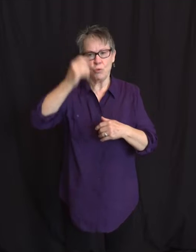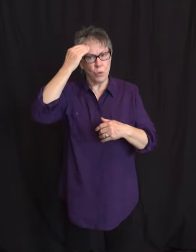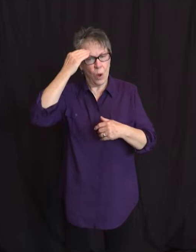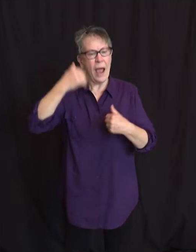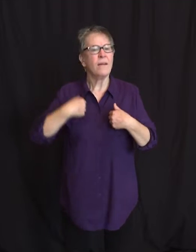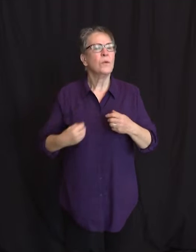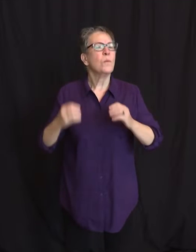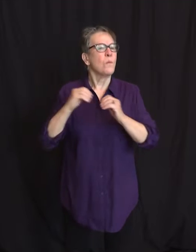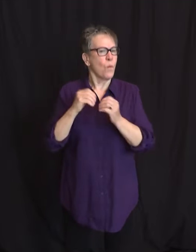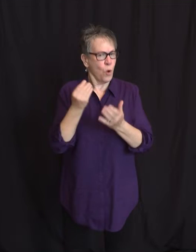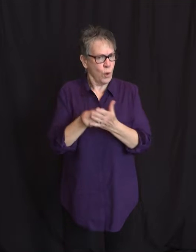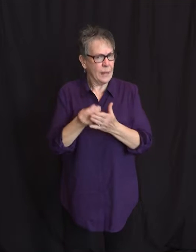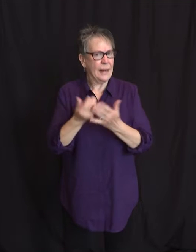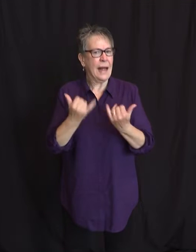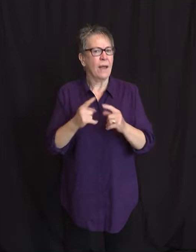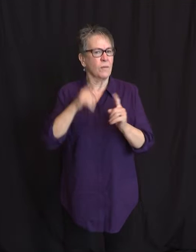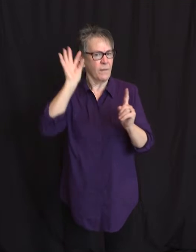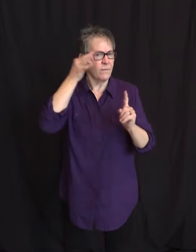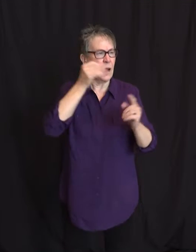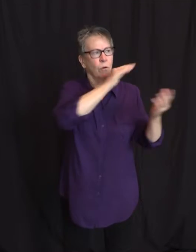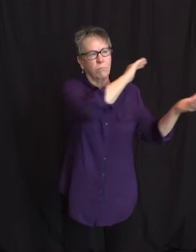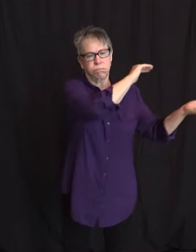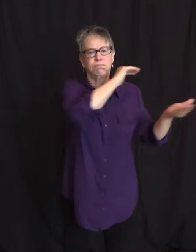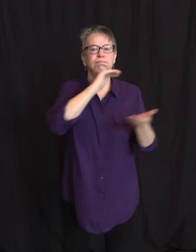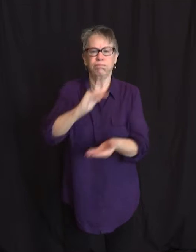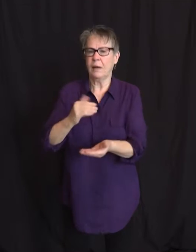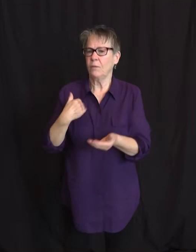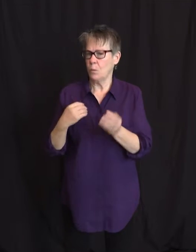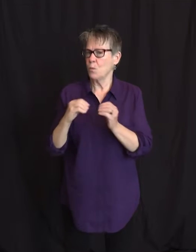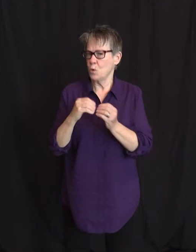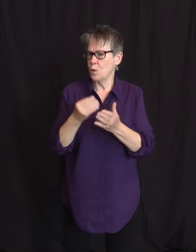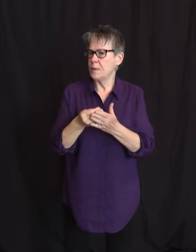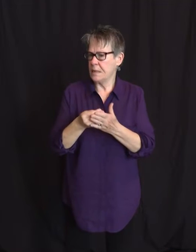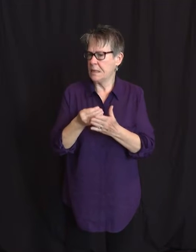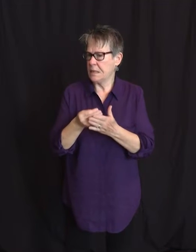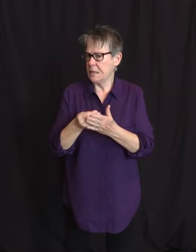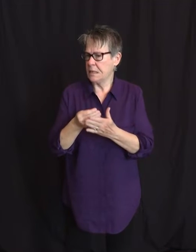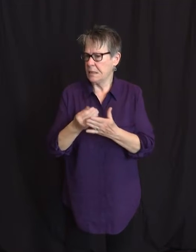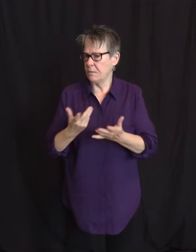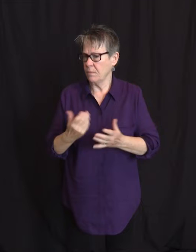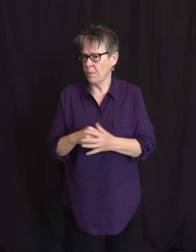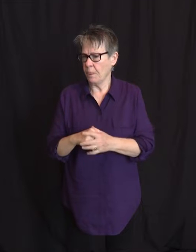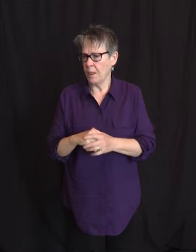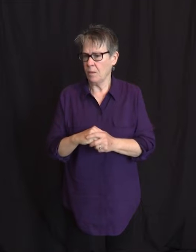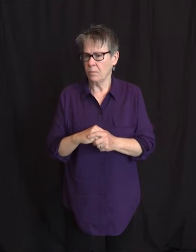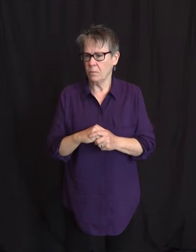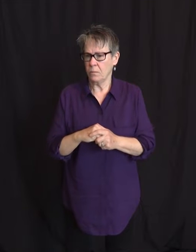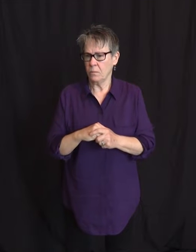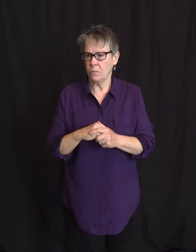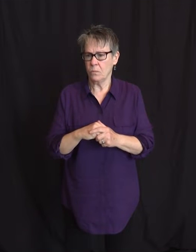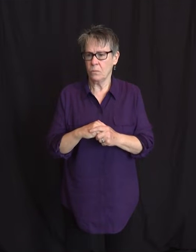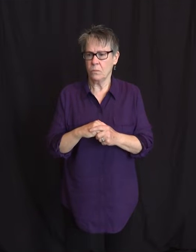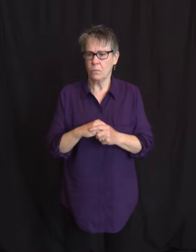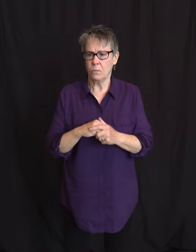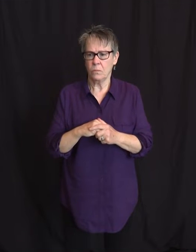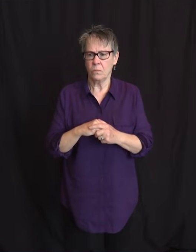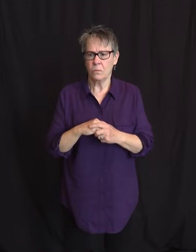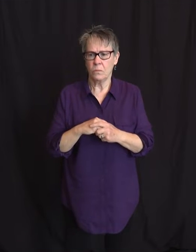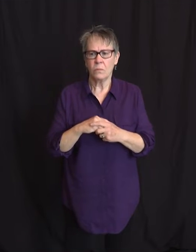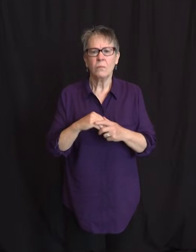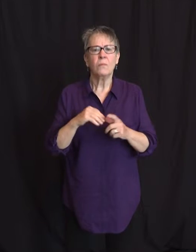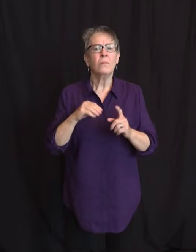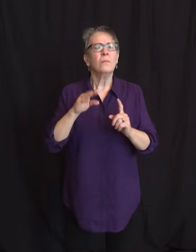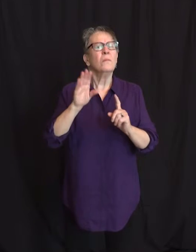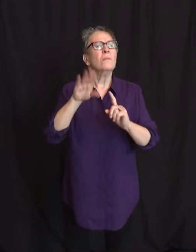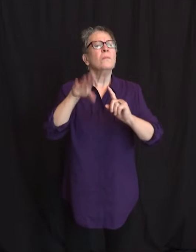on. And I'm sure every member of our federal delegation, congressional delegation, will do the same.